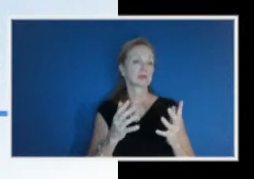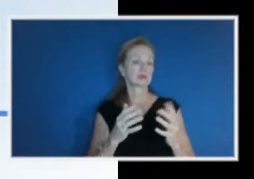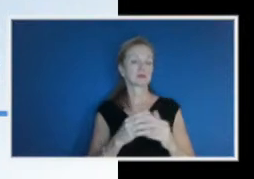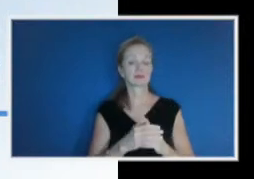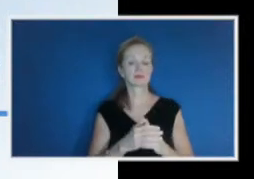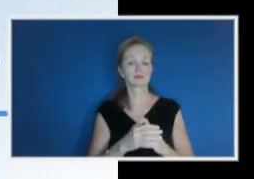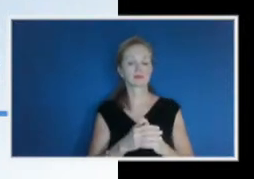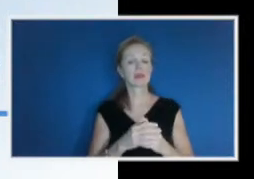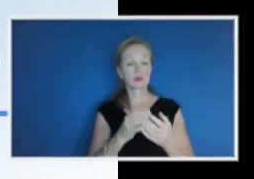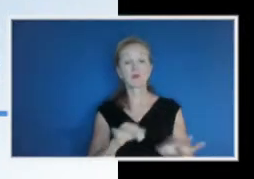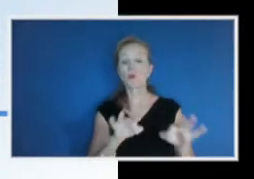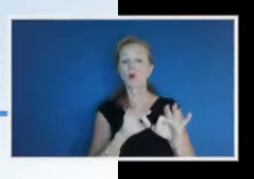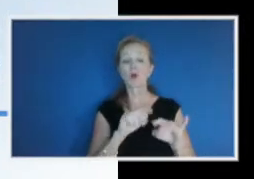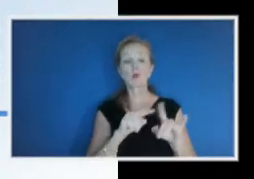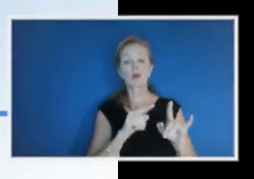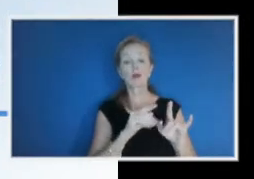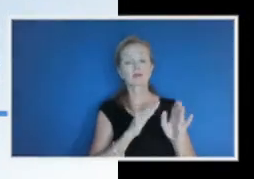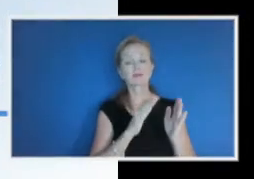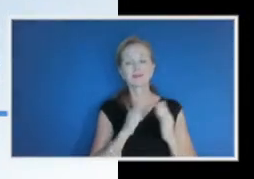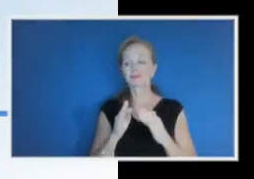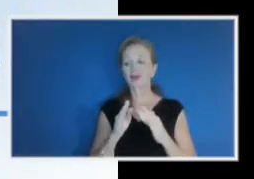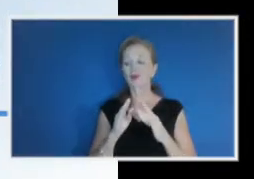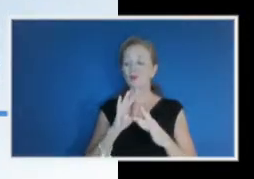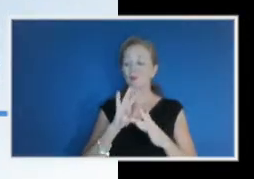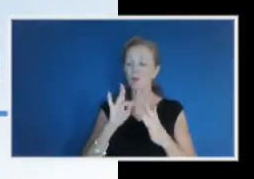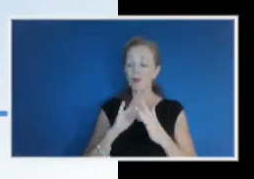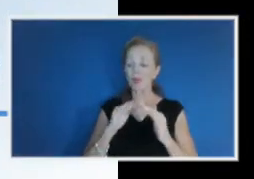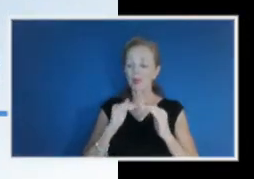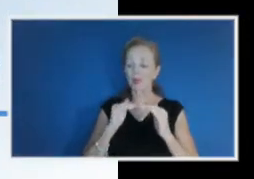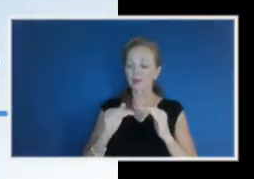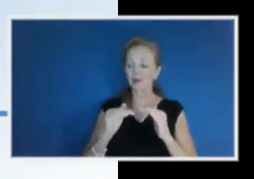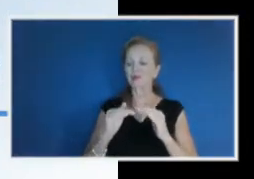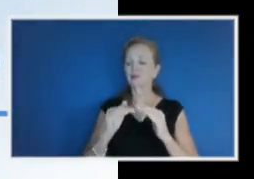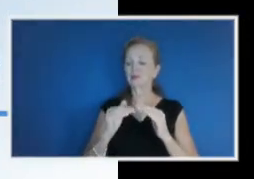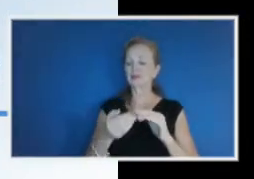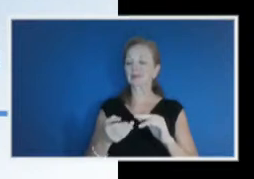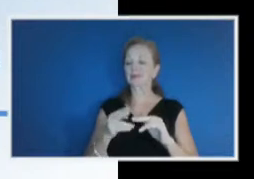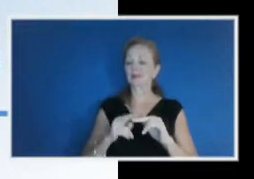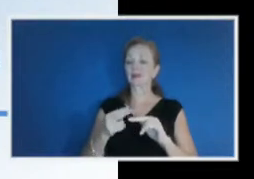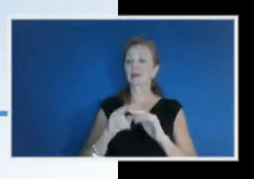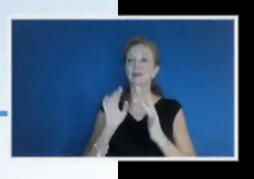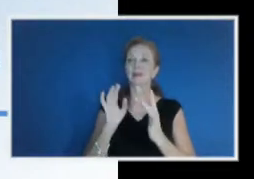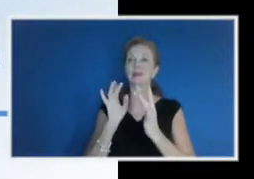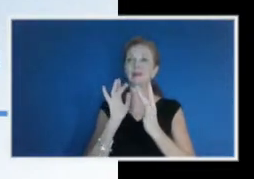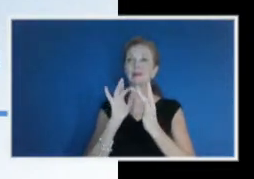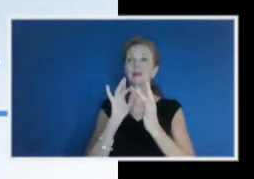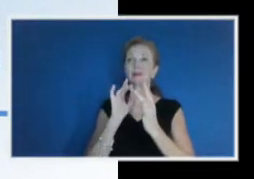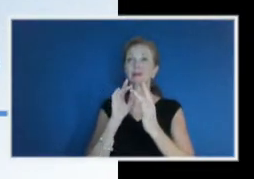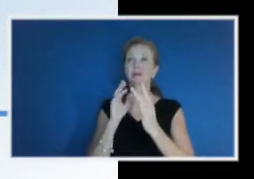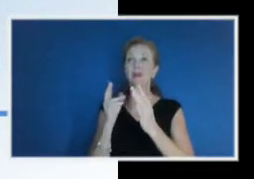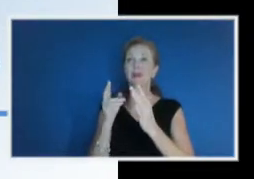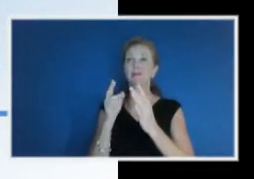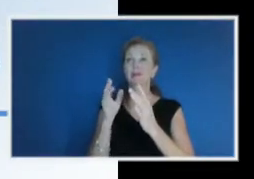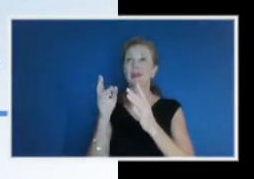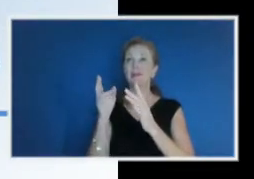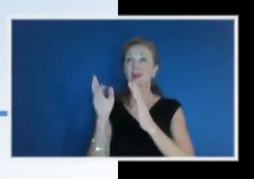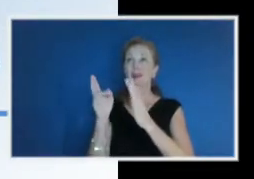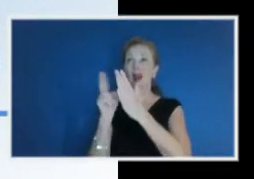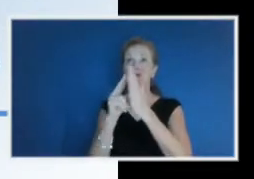help the firms that are more at that mid-level step it up to be able to reach for those larger contracts? There was a lot